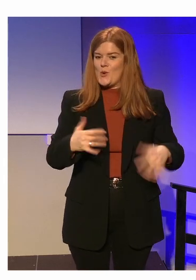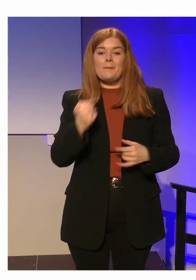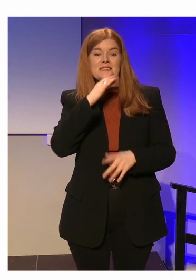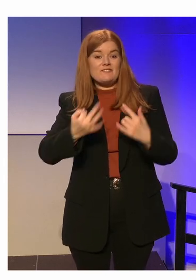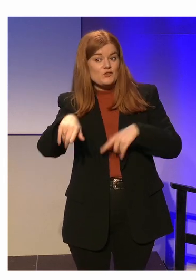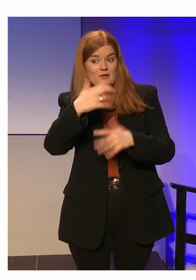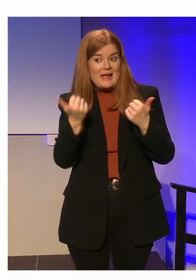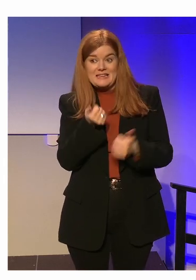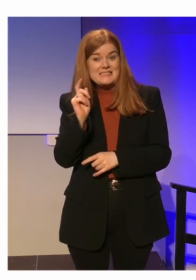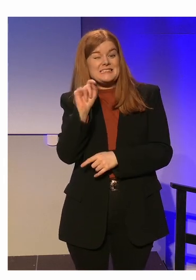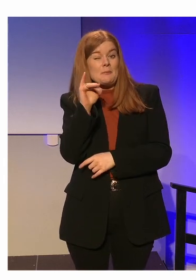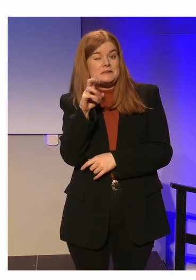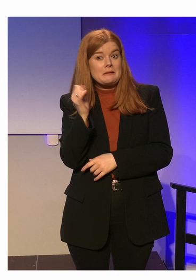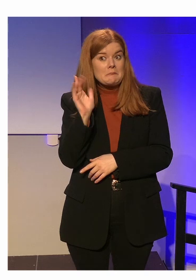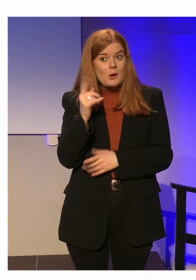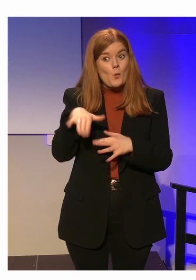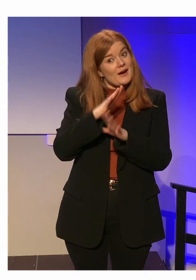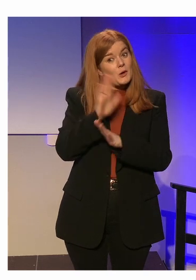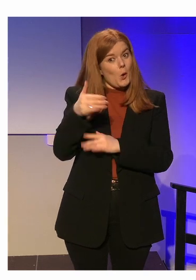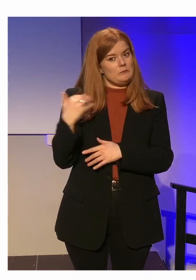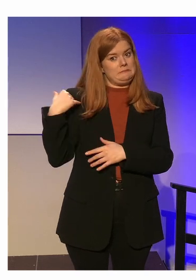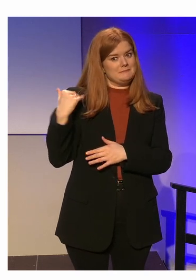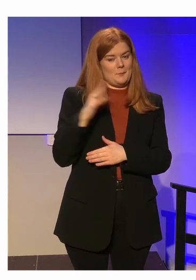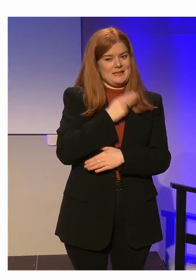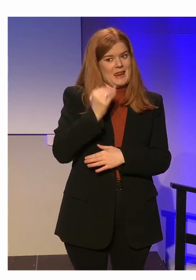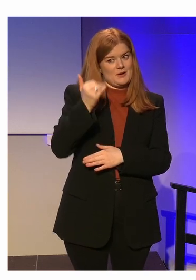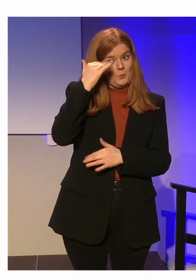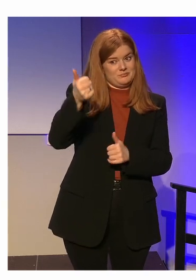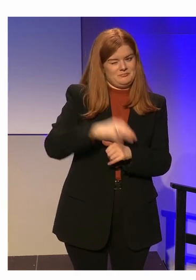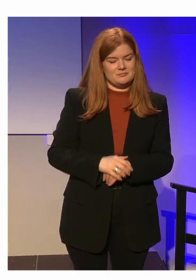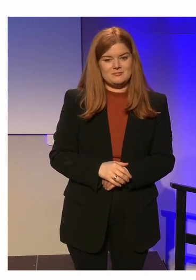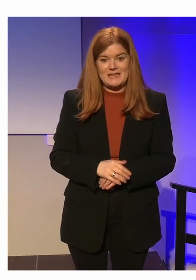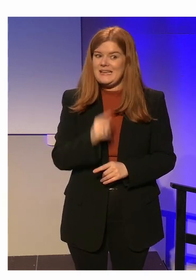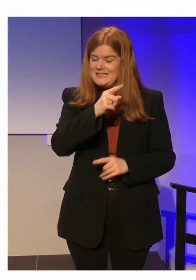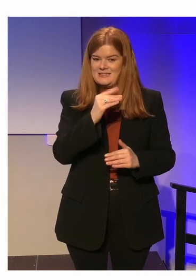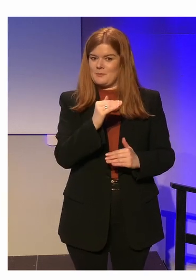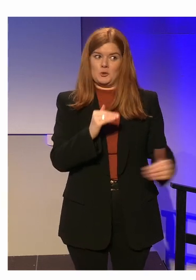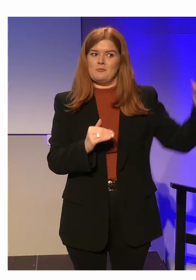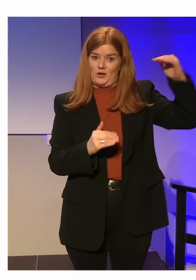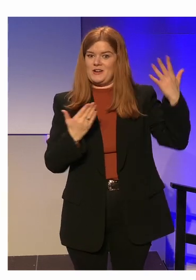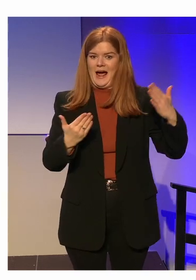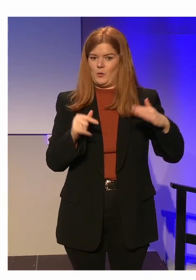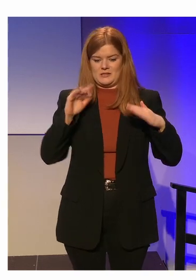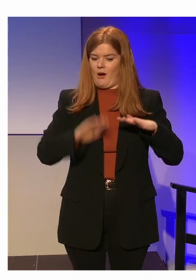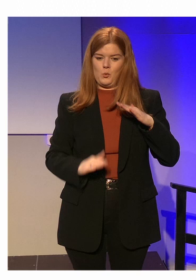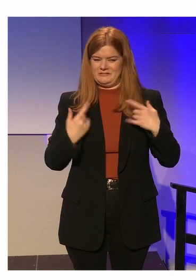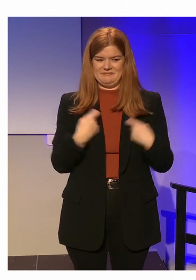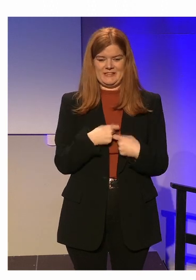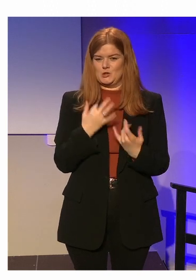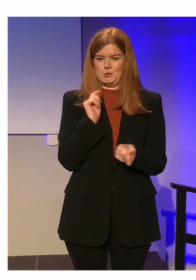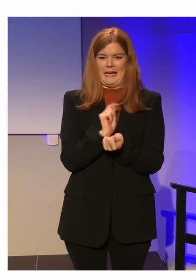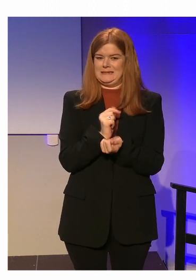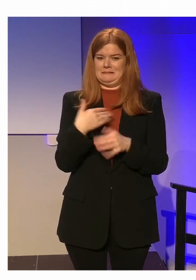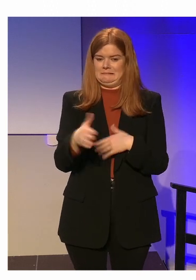any tips on where I might be able to get one, please let me know, because he's much bigger now and the little one doesn't fit him any